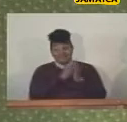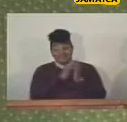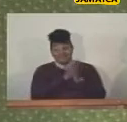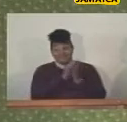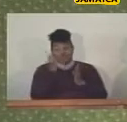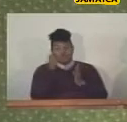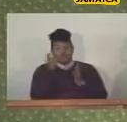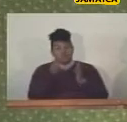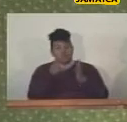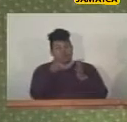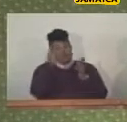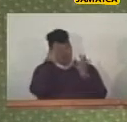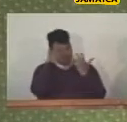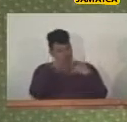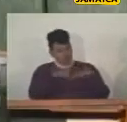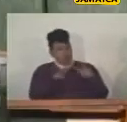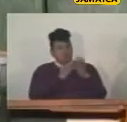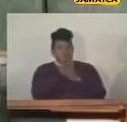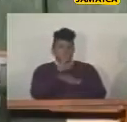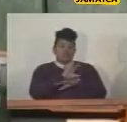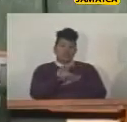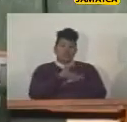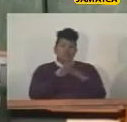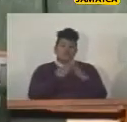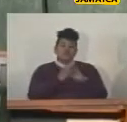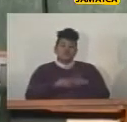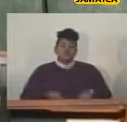vehicle of cooperation throughout the CARICOM region.